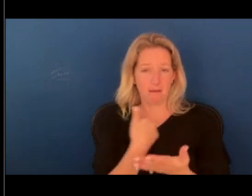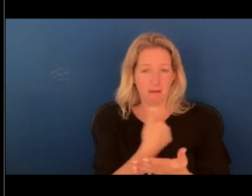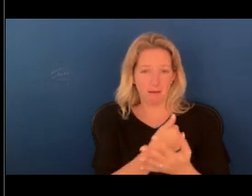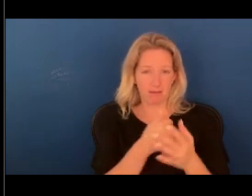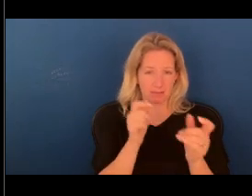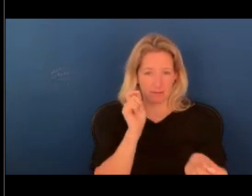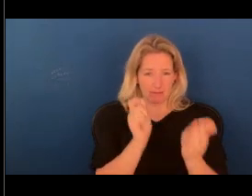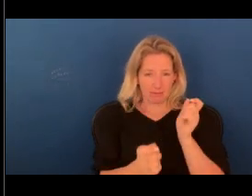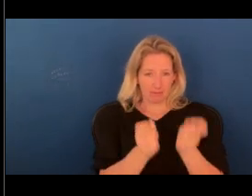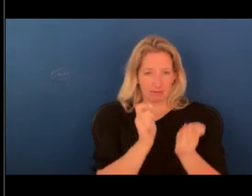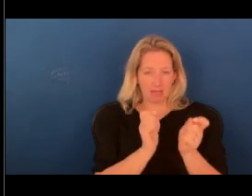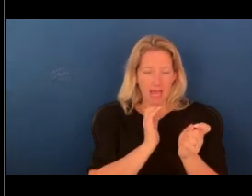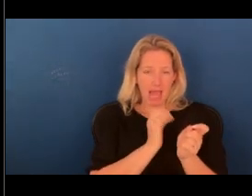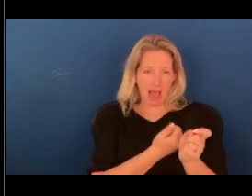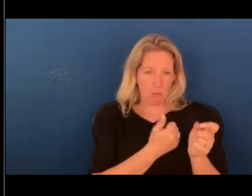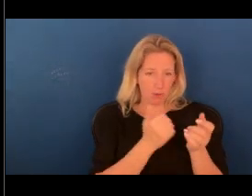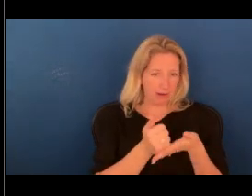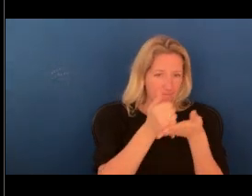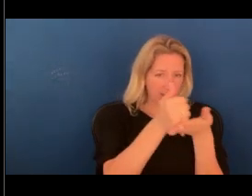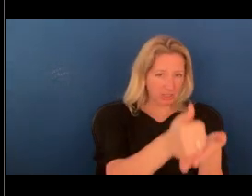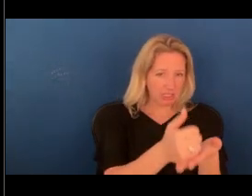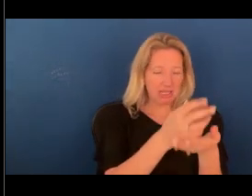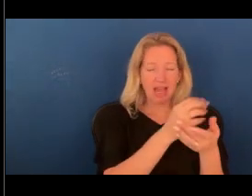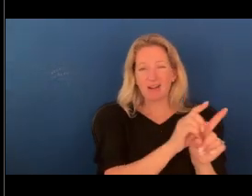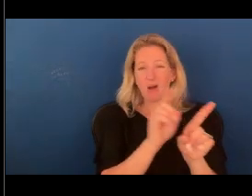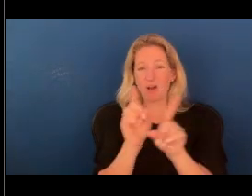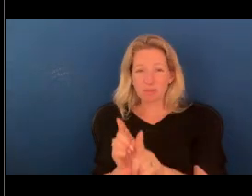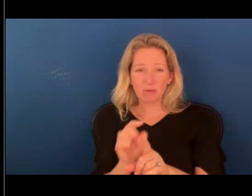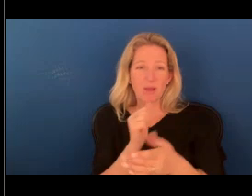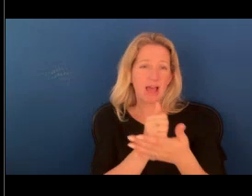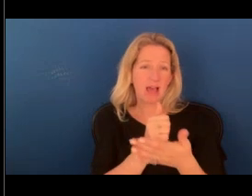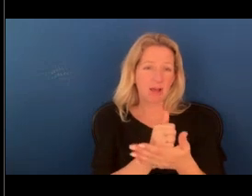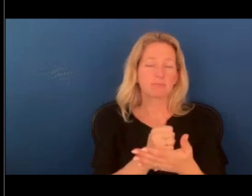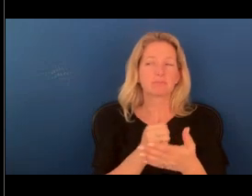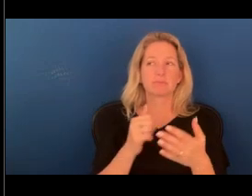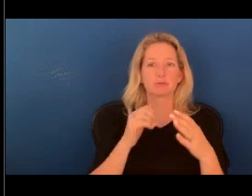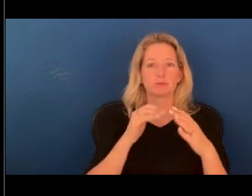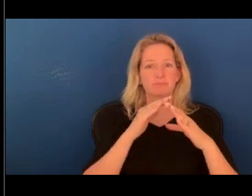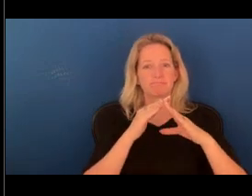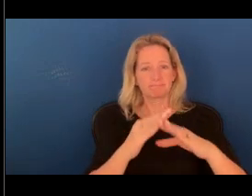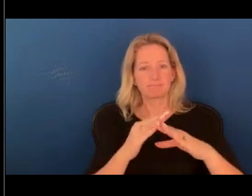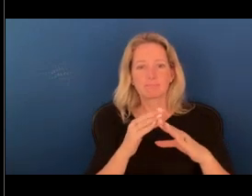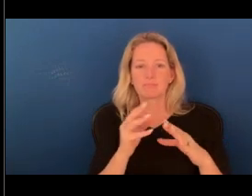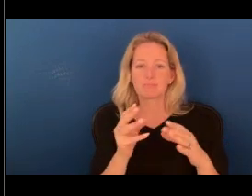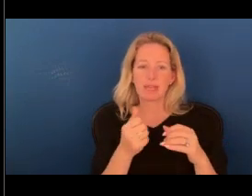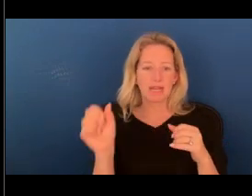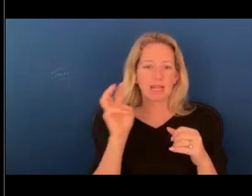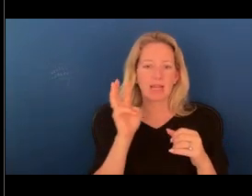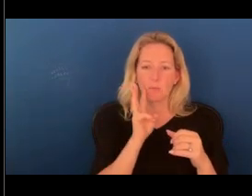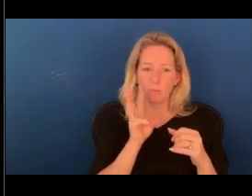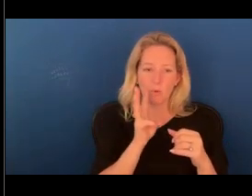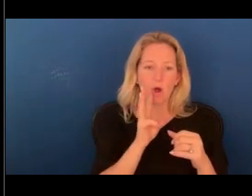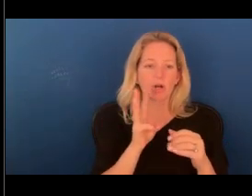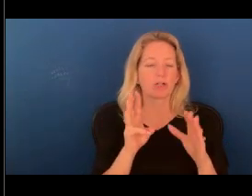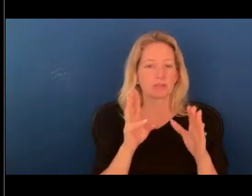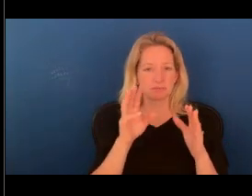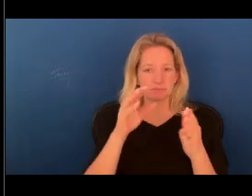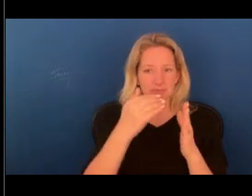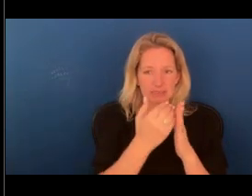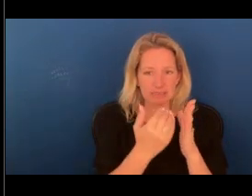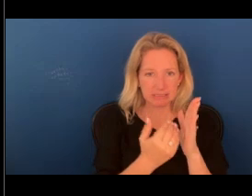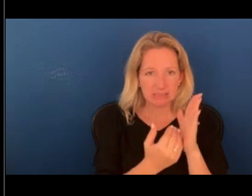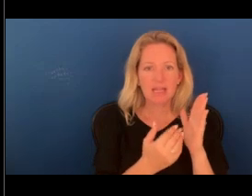interventions, but potentially to inform impaired water body listings pursuant to Section 303D of the Clean Water Act, and also to